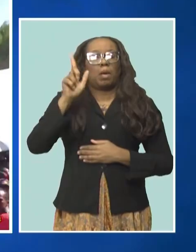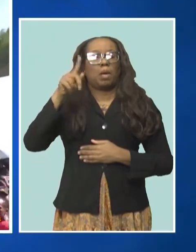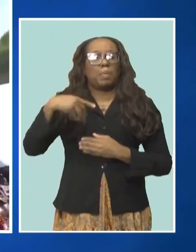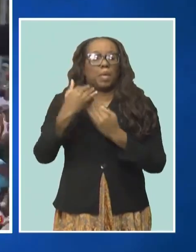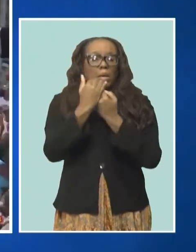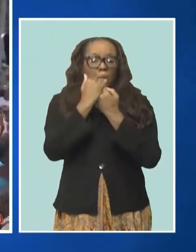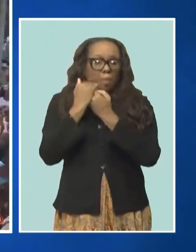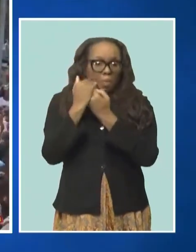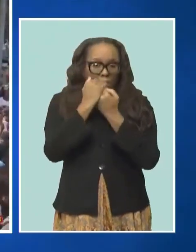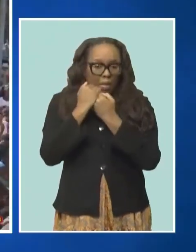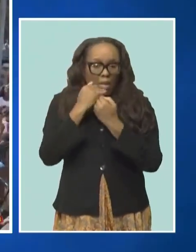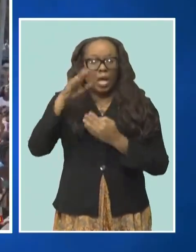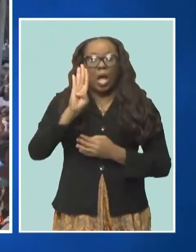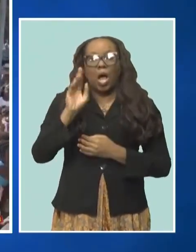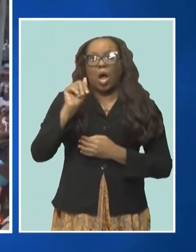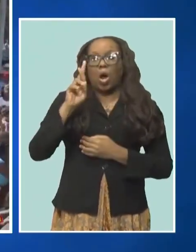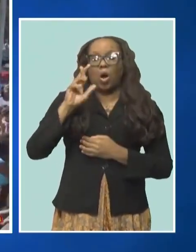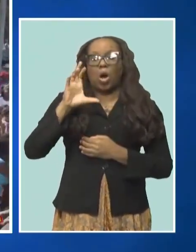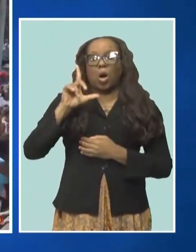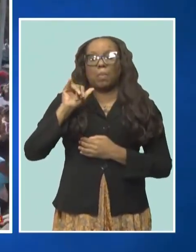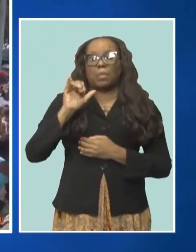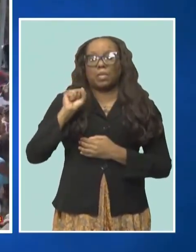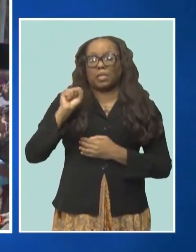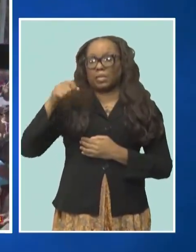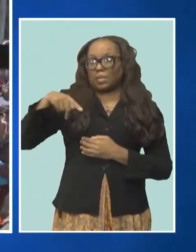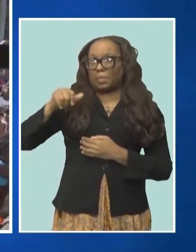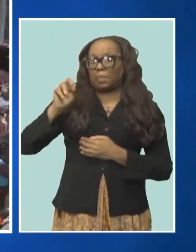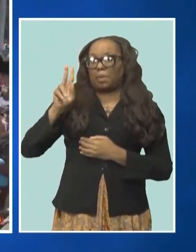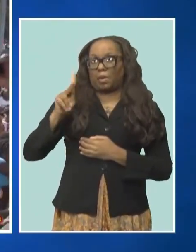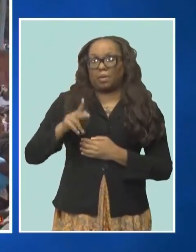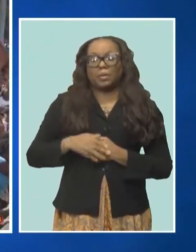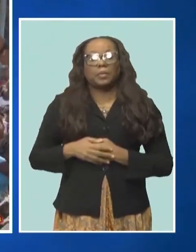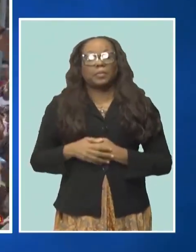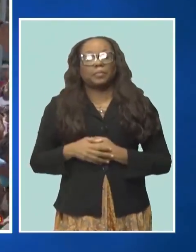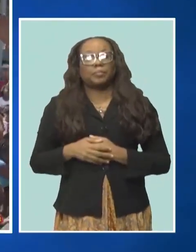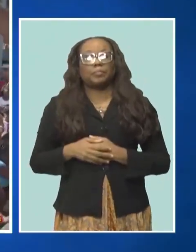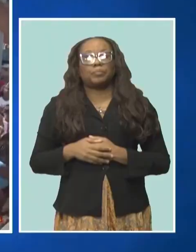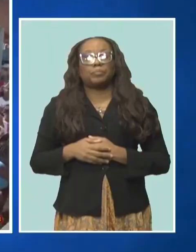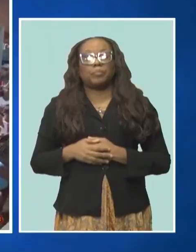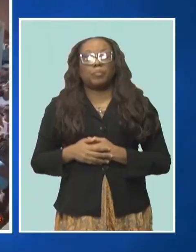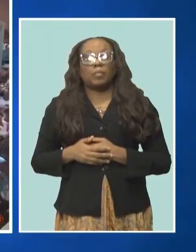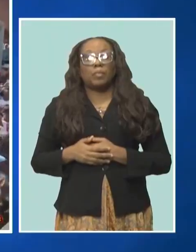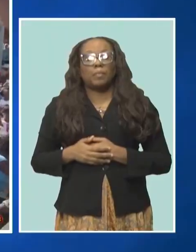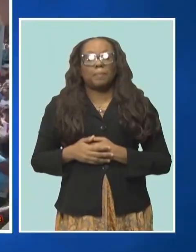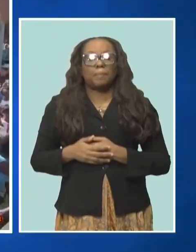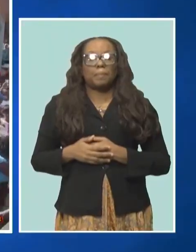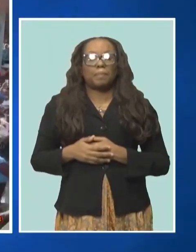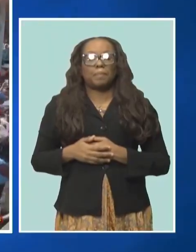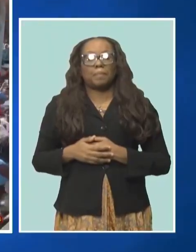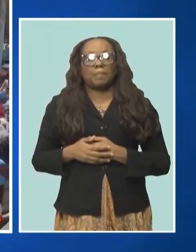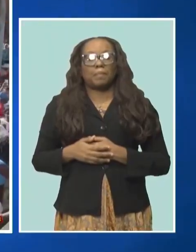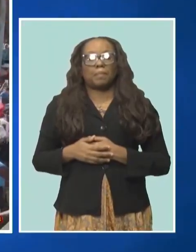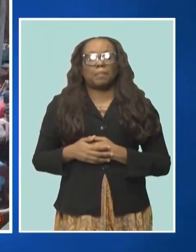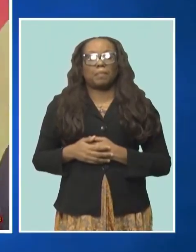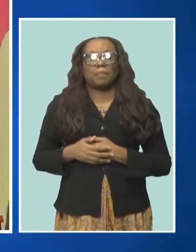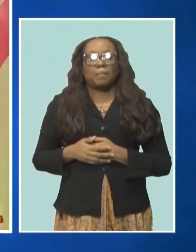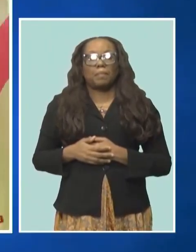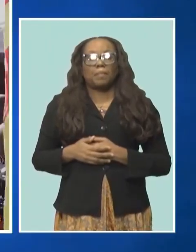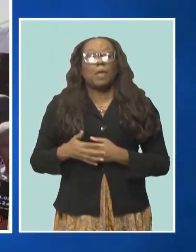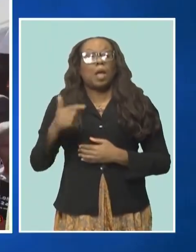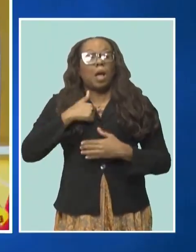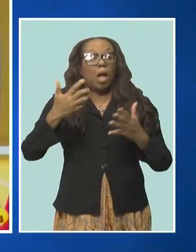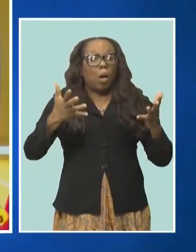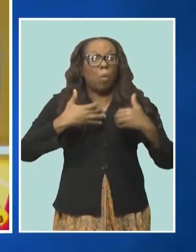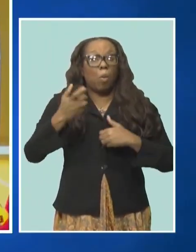Barclays Park. I want also for you to know that there is so much government can do, and